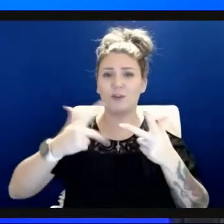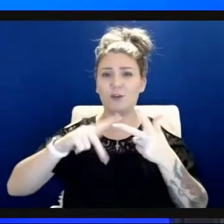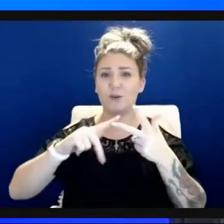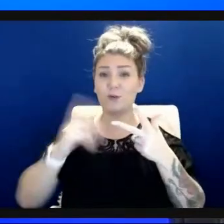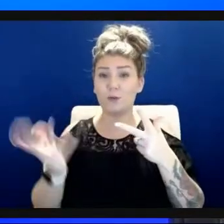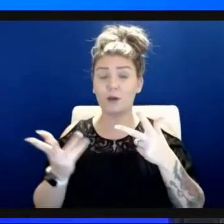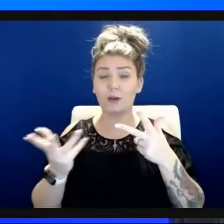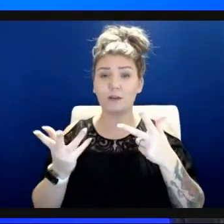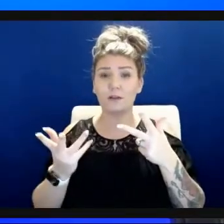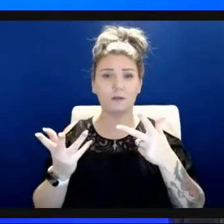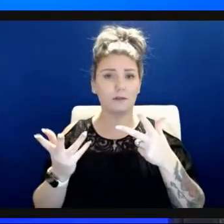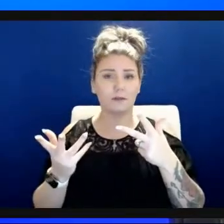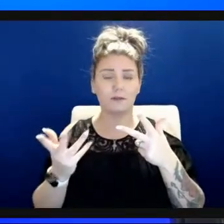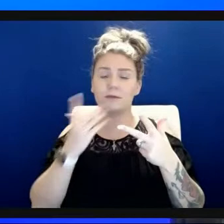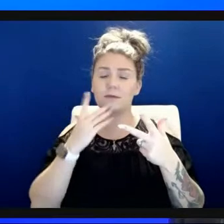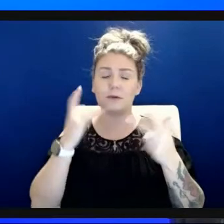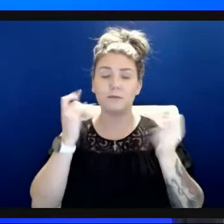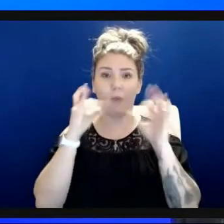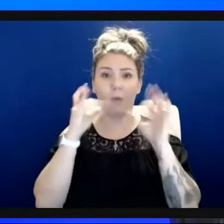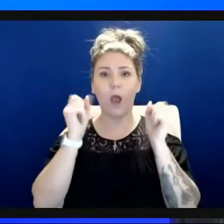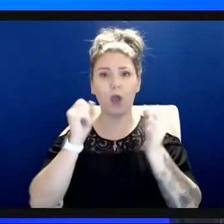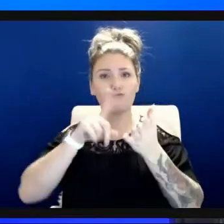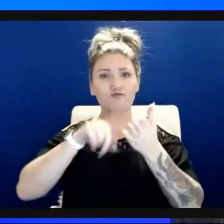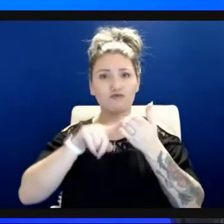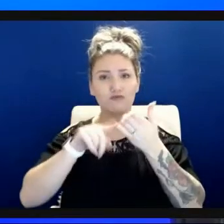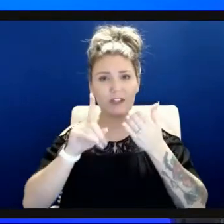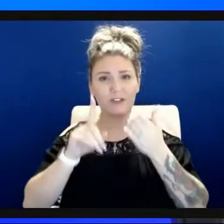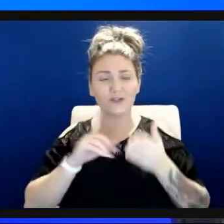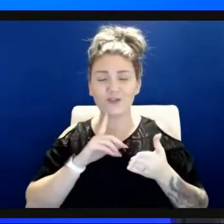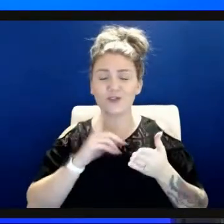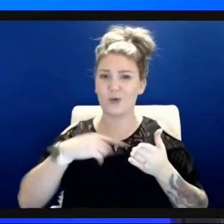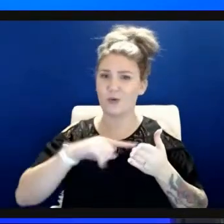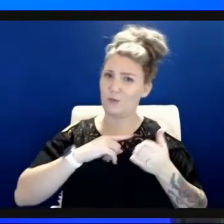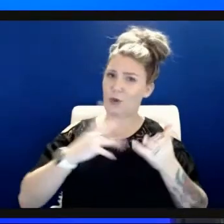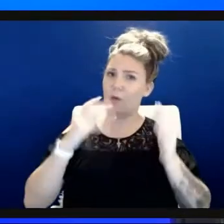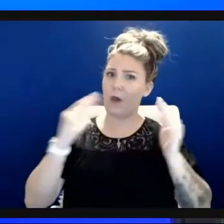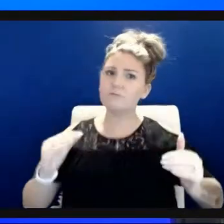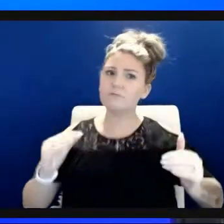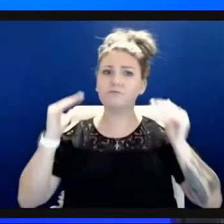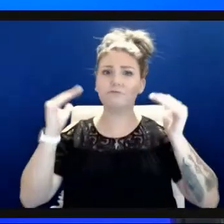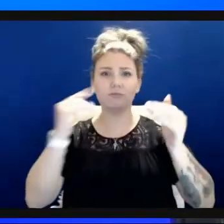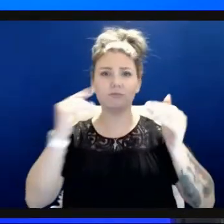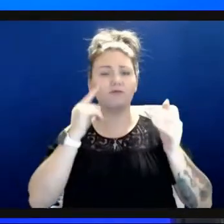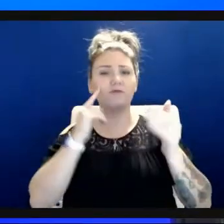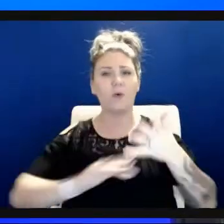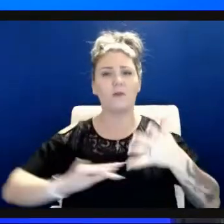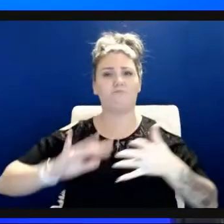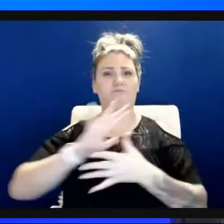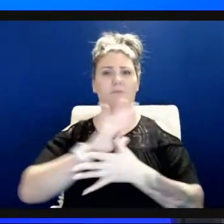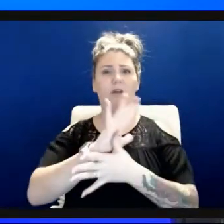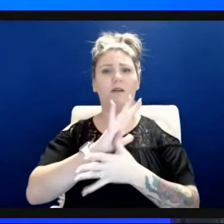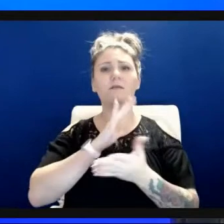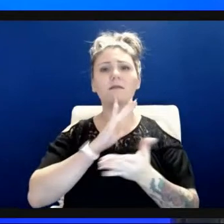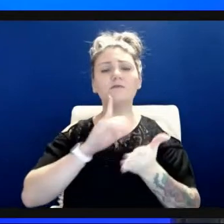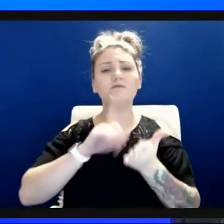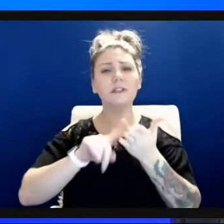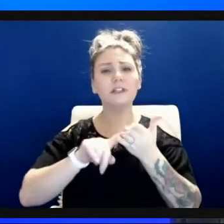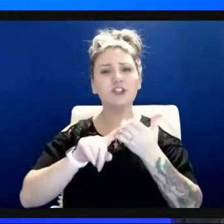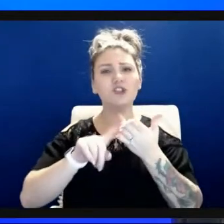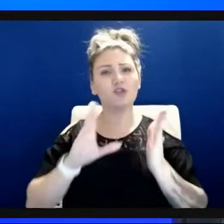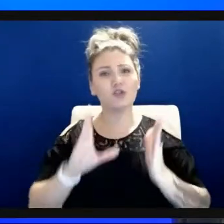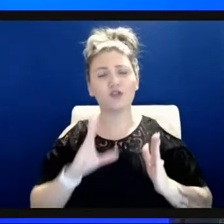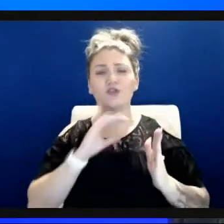outstanding research. We're here to set the bar for research and to do that premier research that our medical field needs to advance